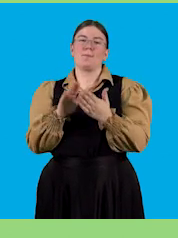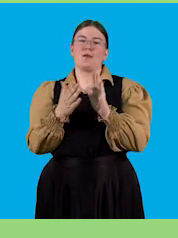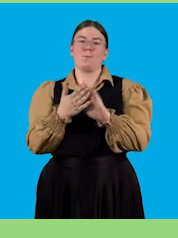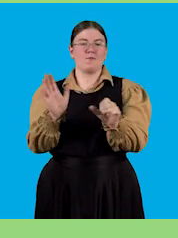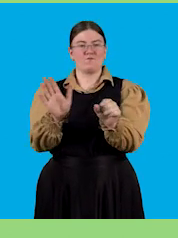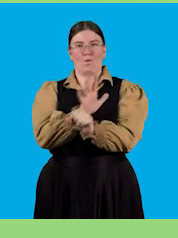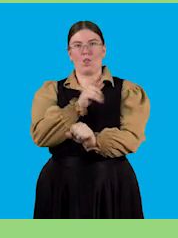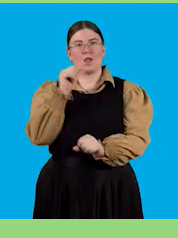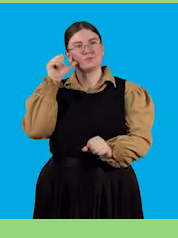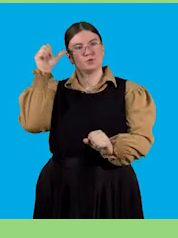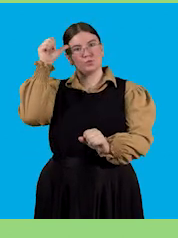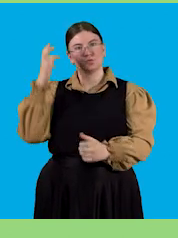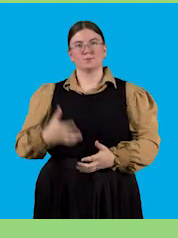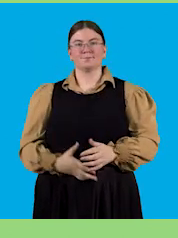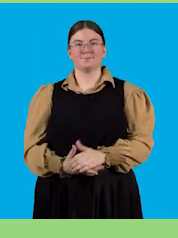adult.